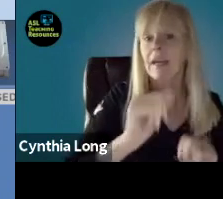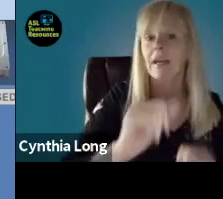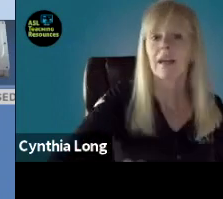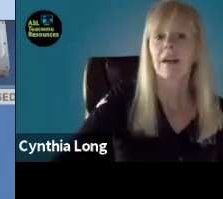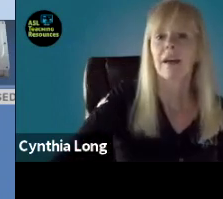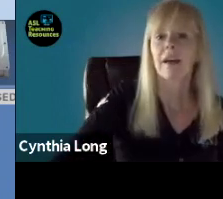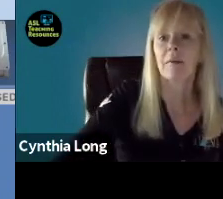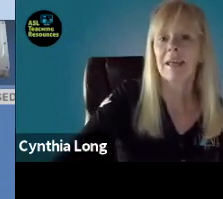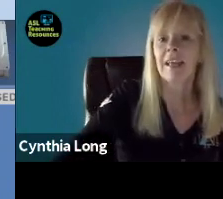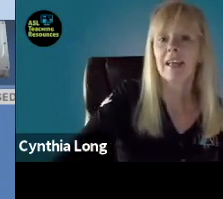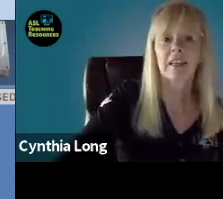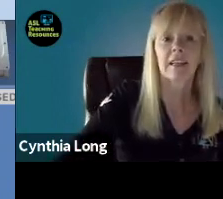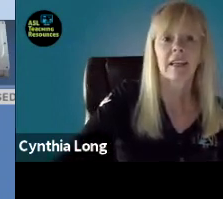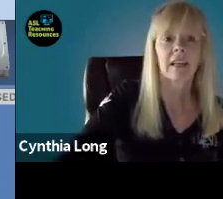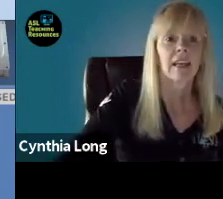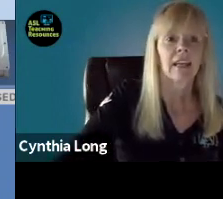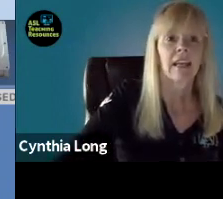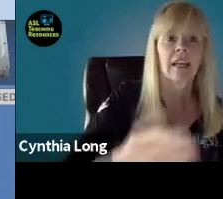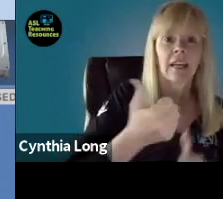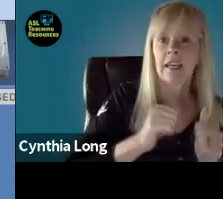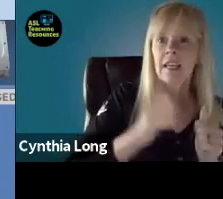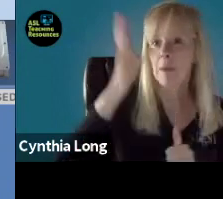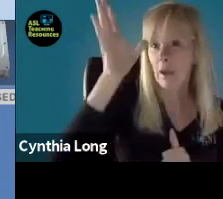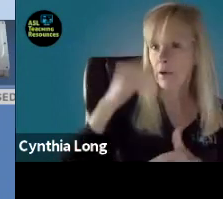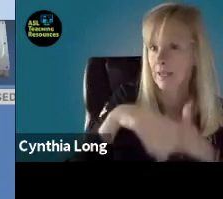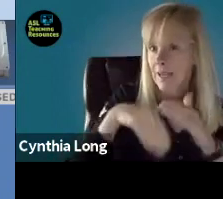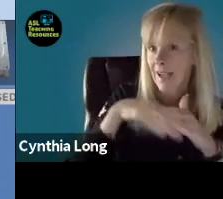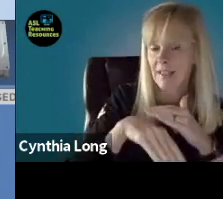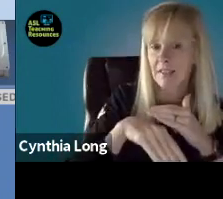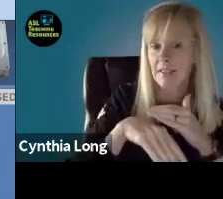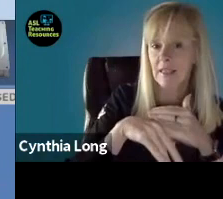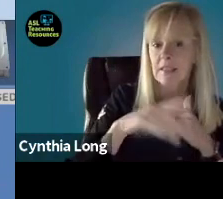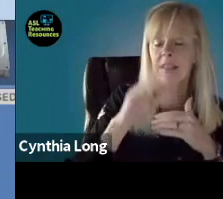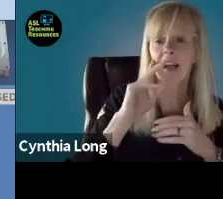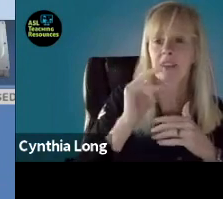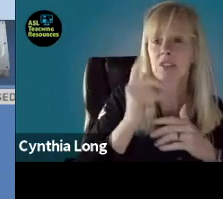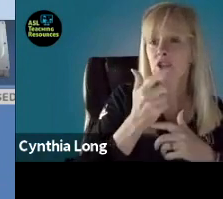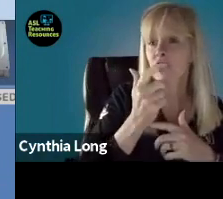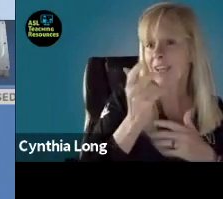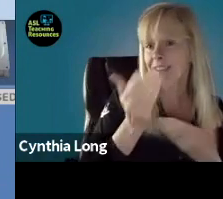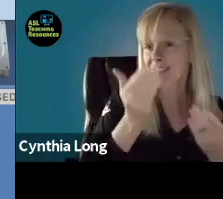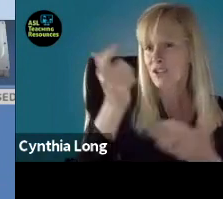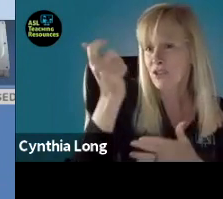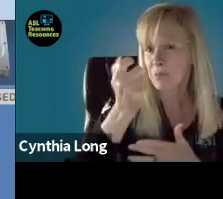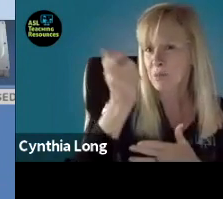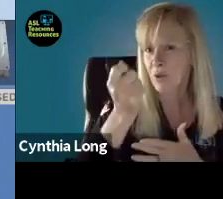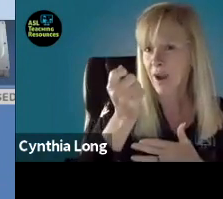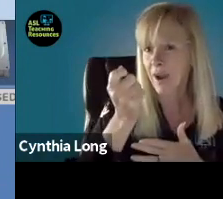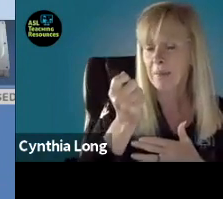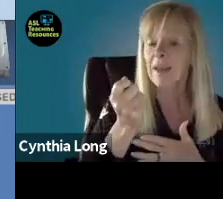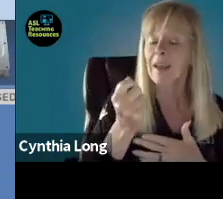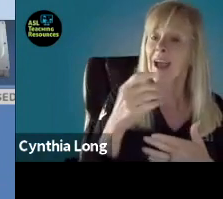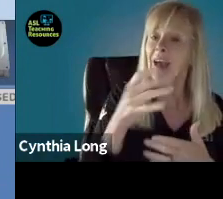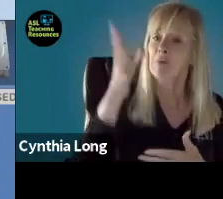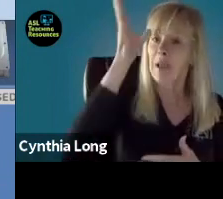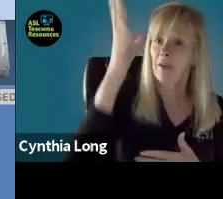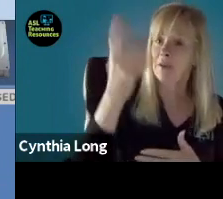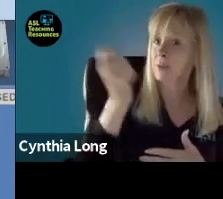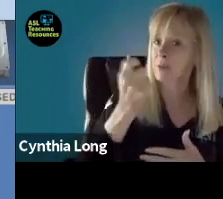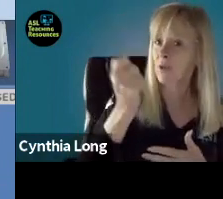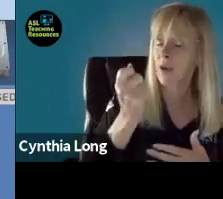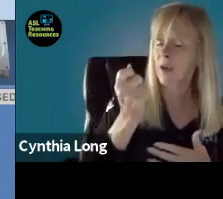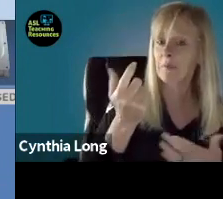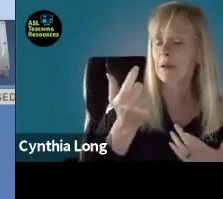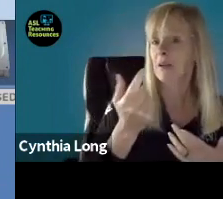bunny, and any parent can access this. I suggest you subscribe. Have your